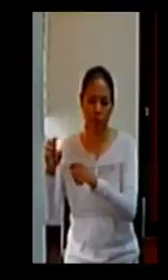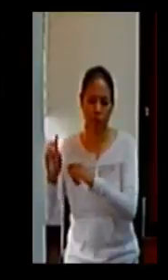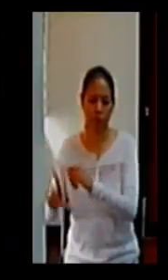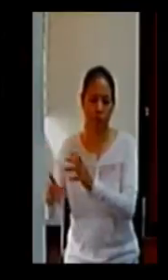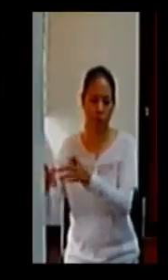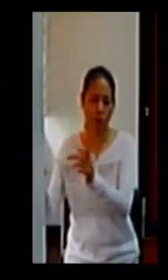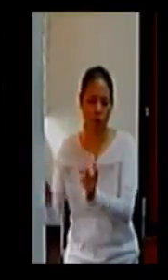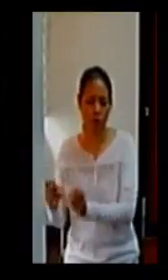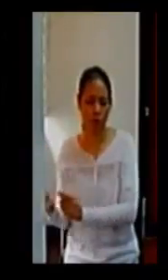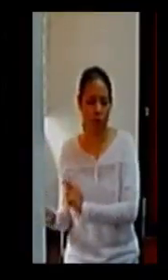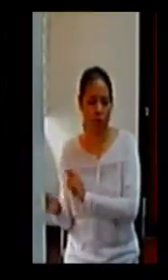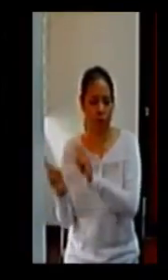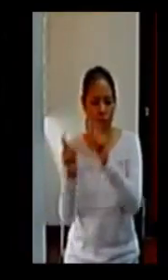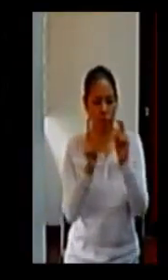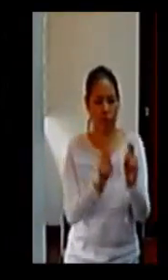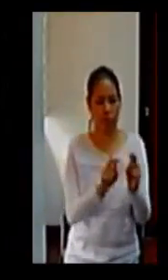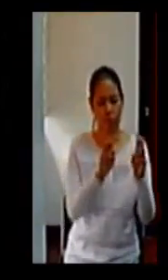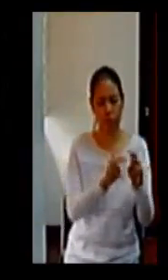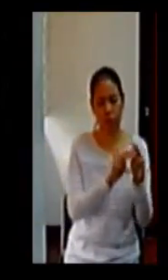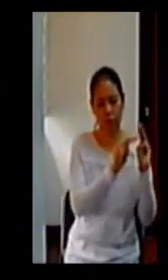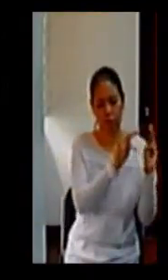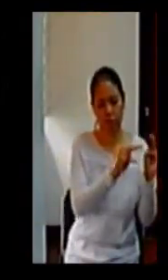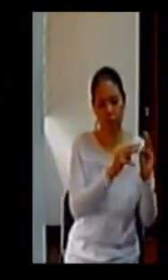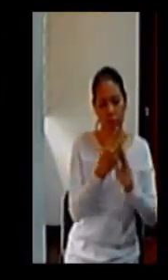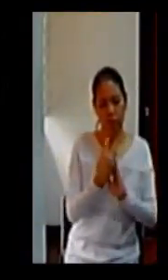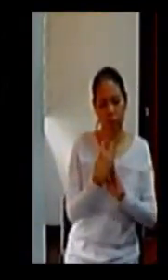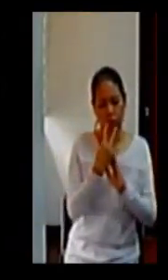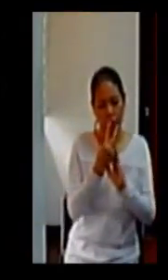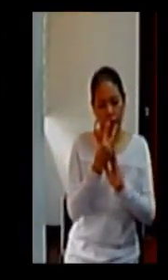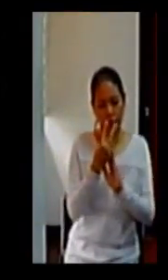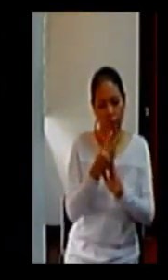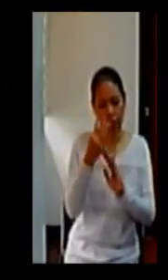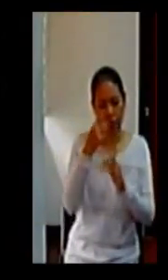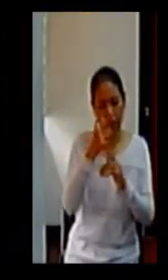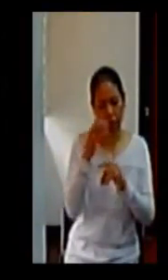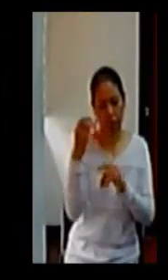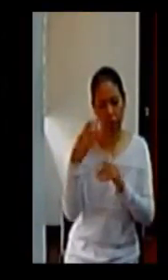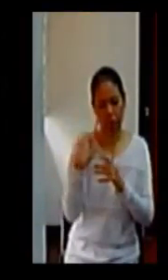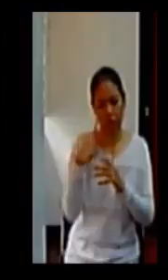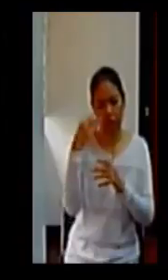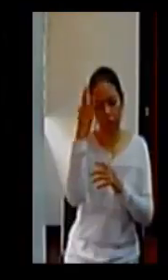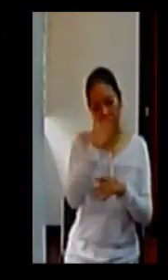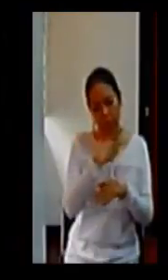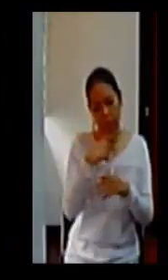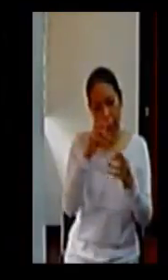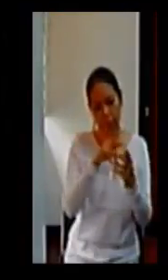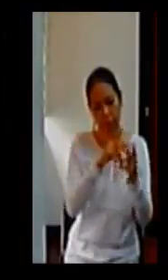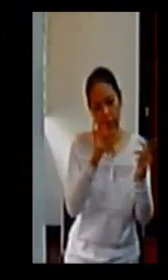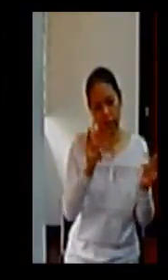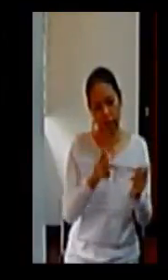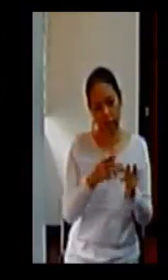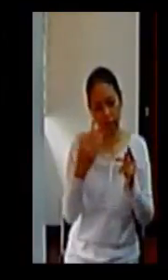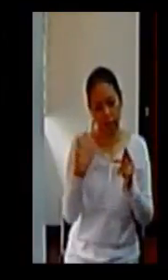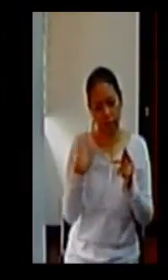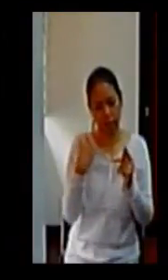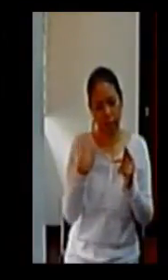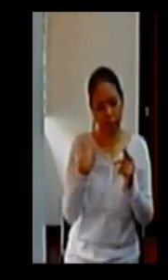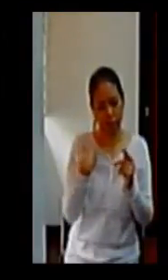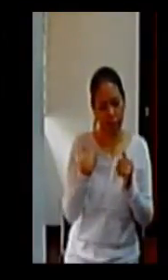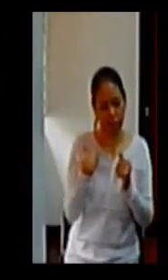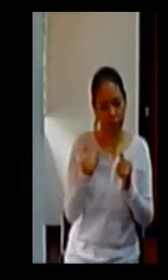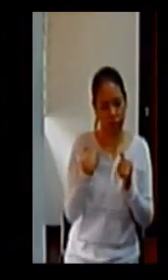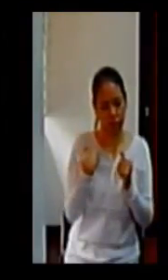global information now about what the beauty of your place? I understand there was a multi-million dollar movie that